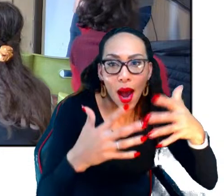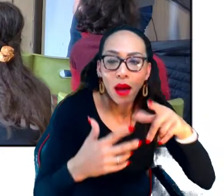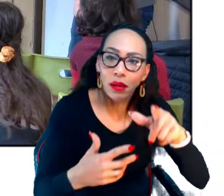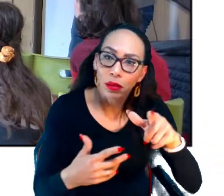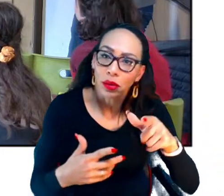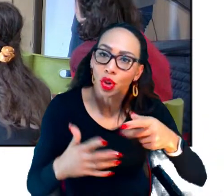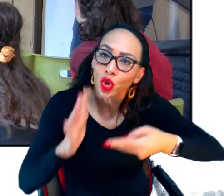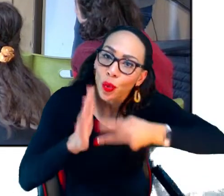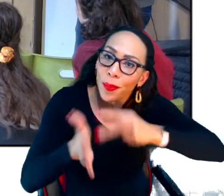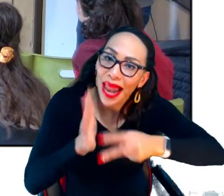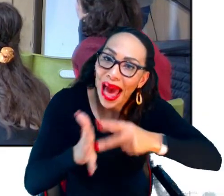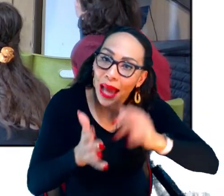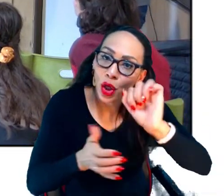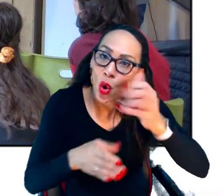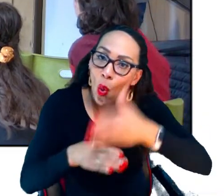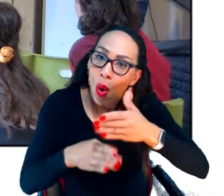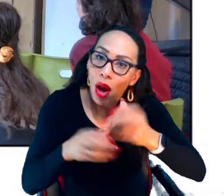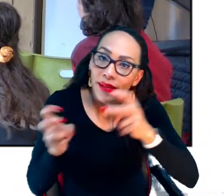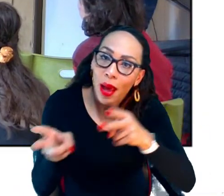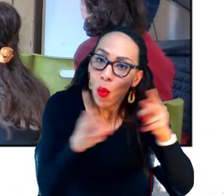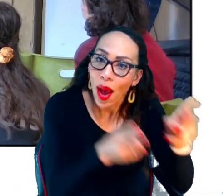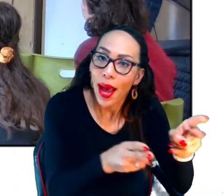something? I think it's just